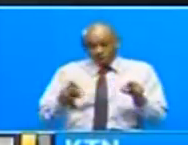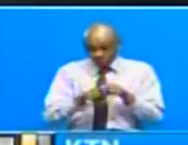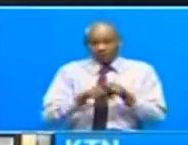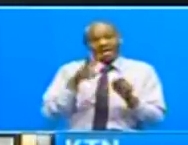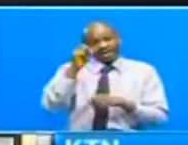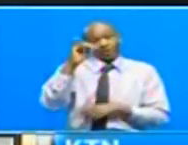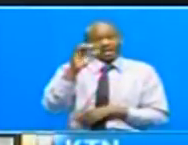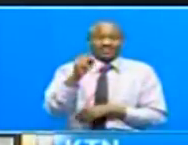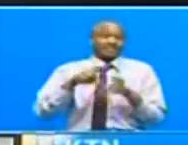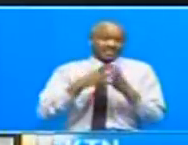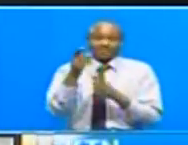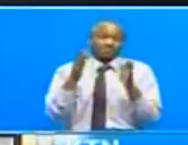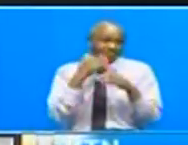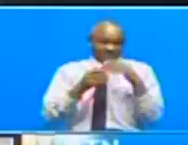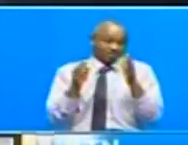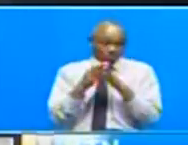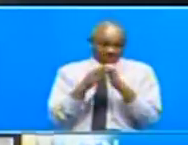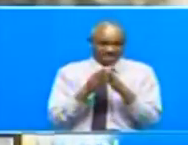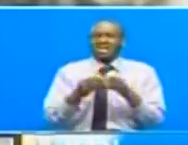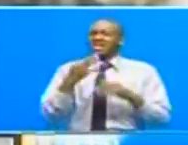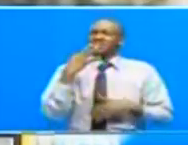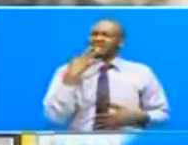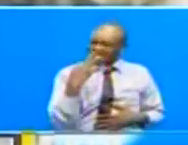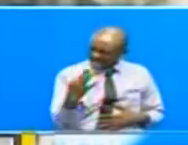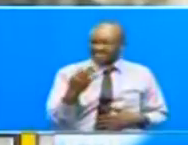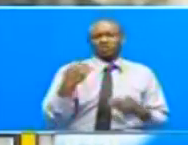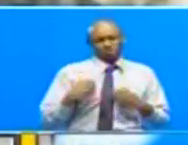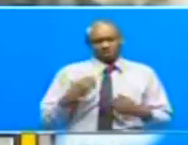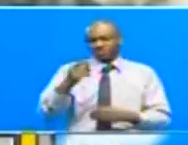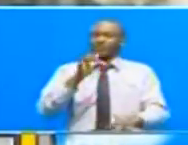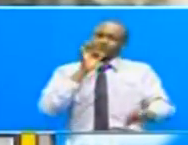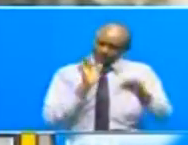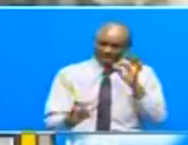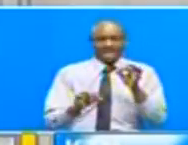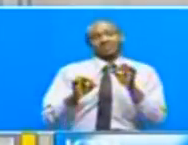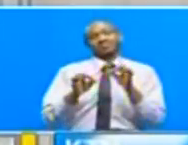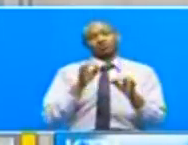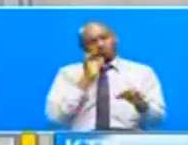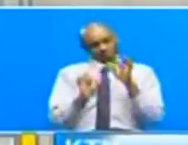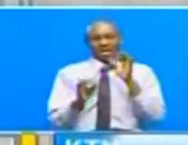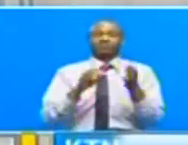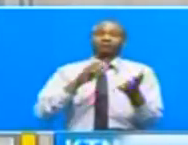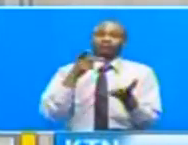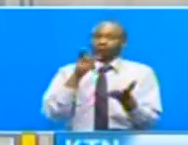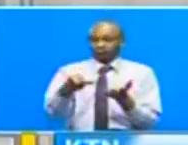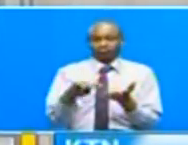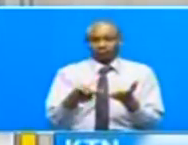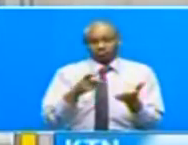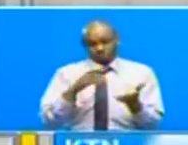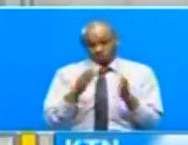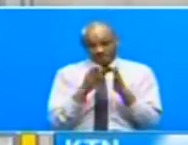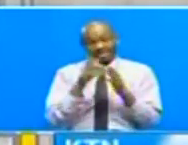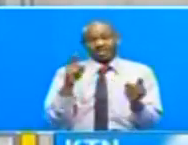NYS. It was reported that about 300 youth attempted to burn the ablution facility and the destruction of an adjacent